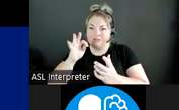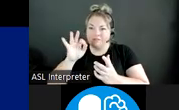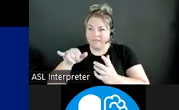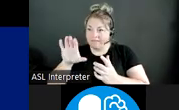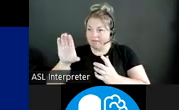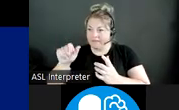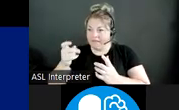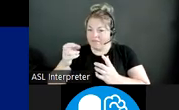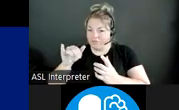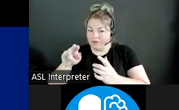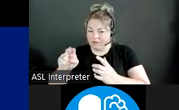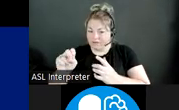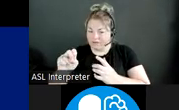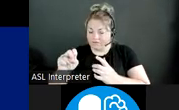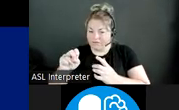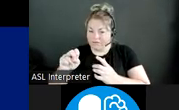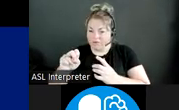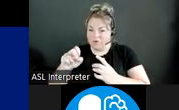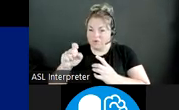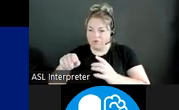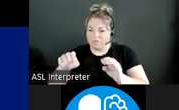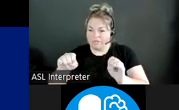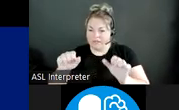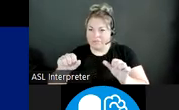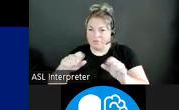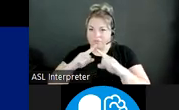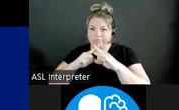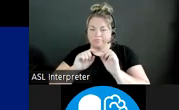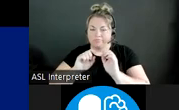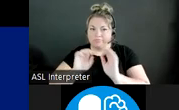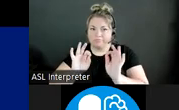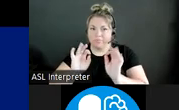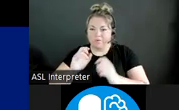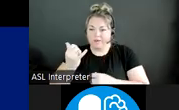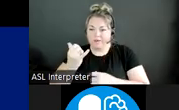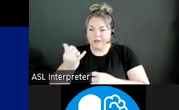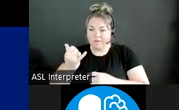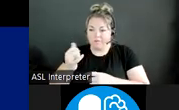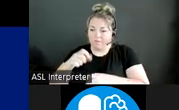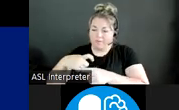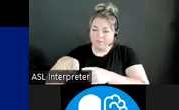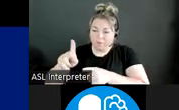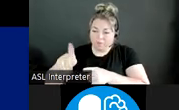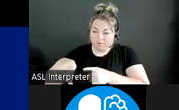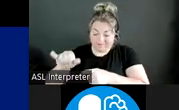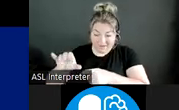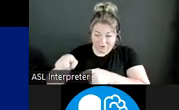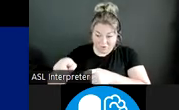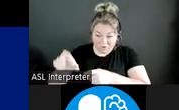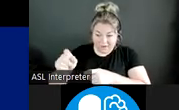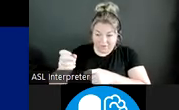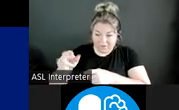Catherine. So you should be able to unmute now, whoever called in on the phone. Is that you, Catherine?